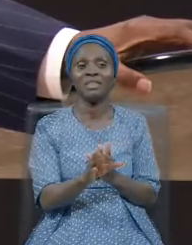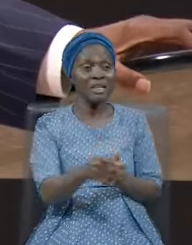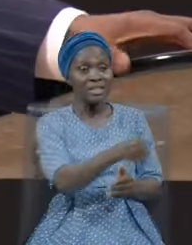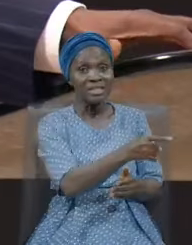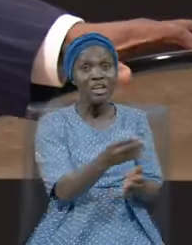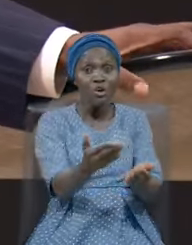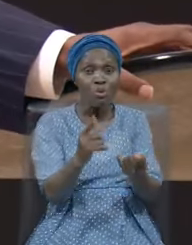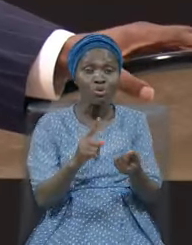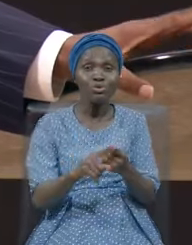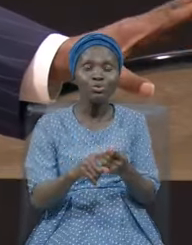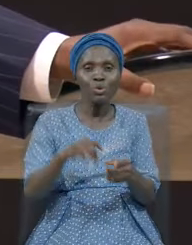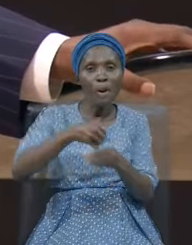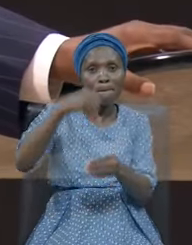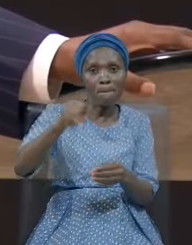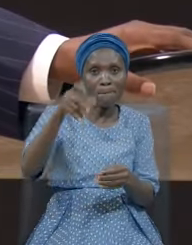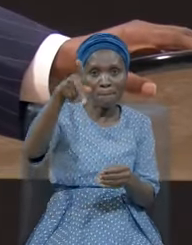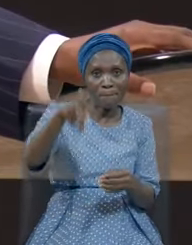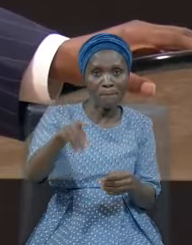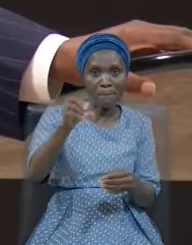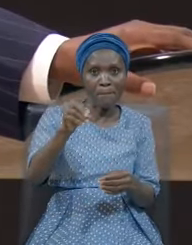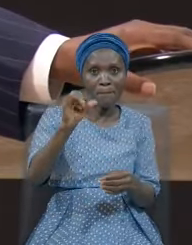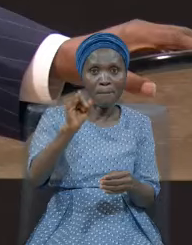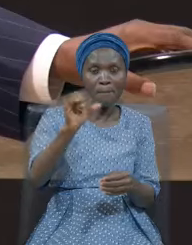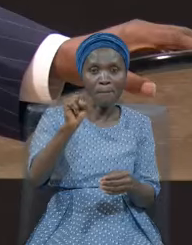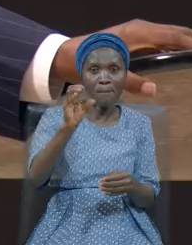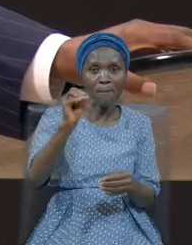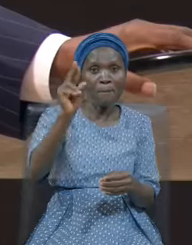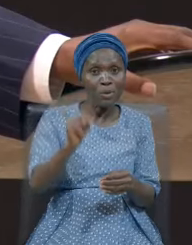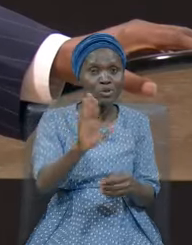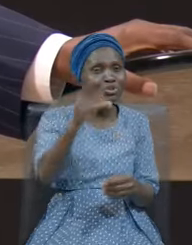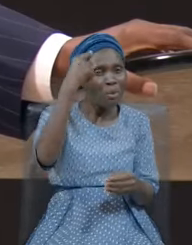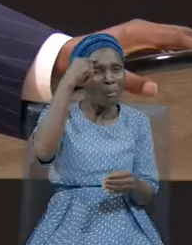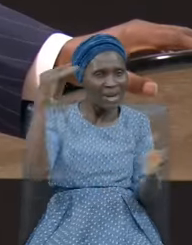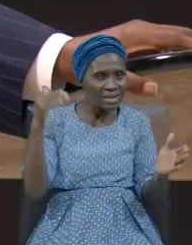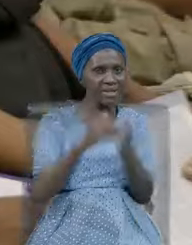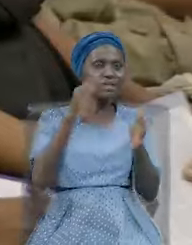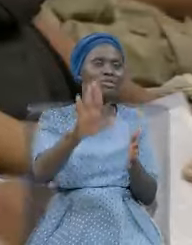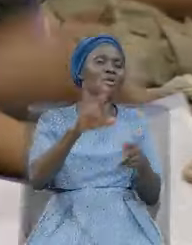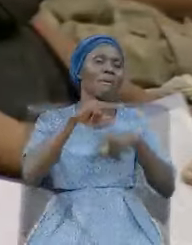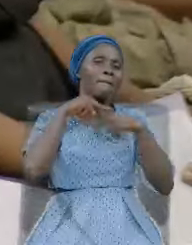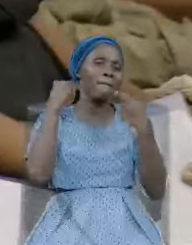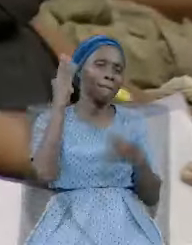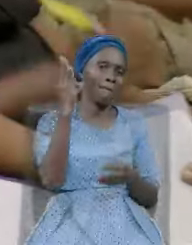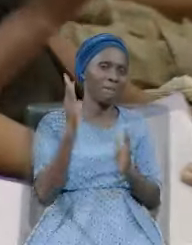your mind against your pastor. Nobody will do that to you.